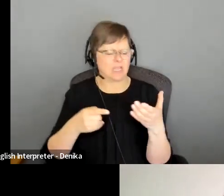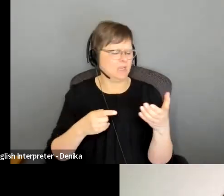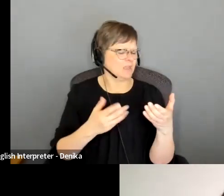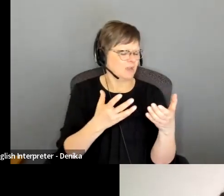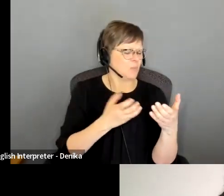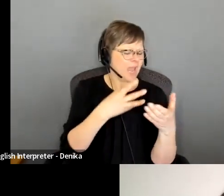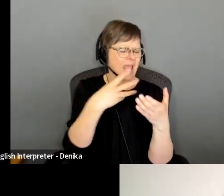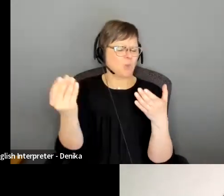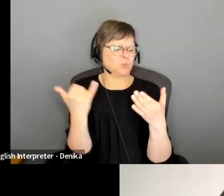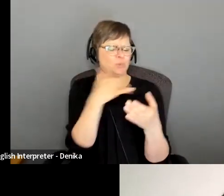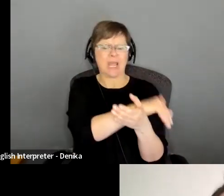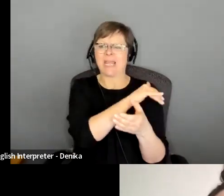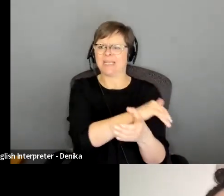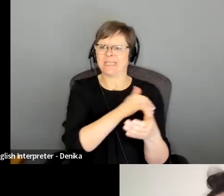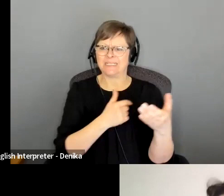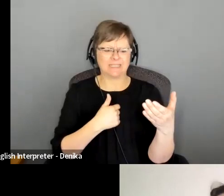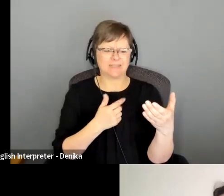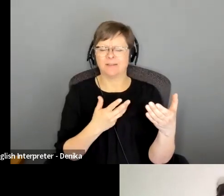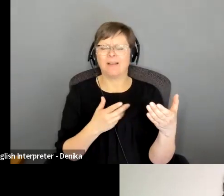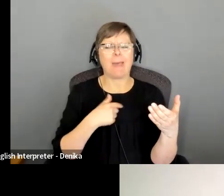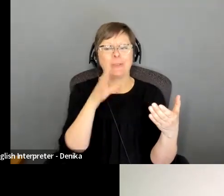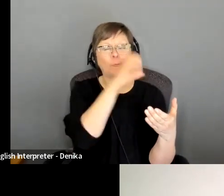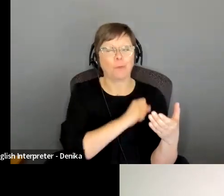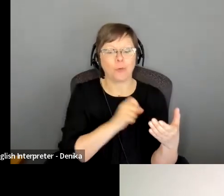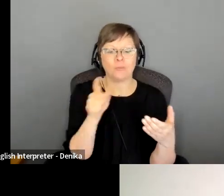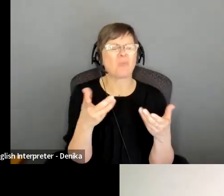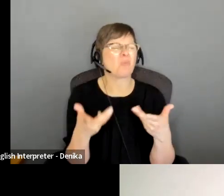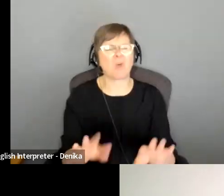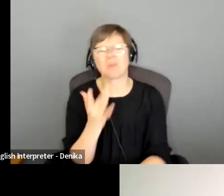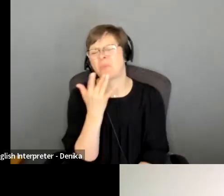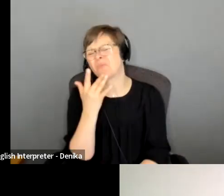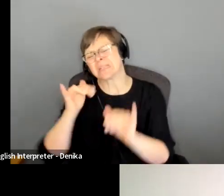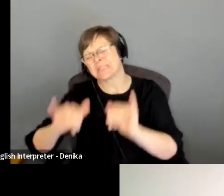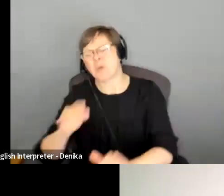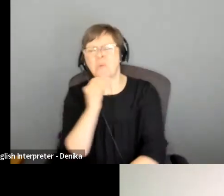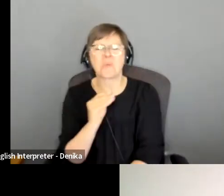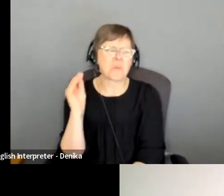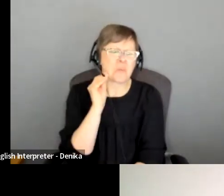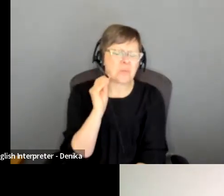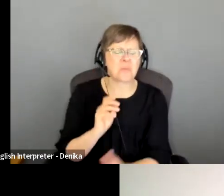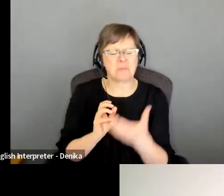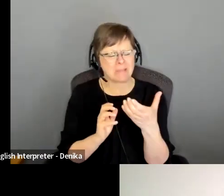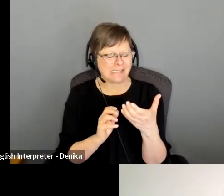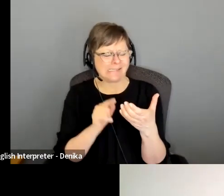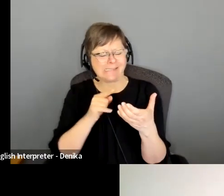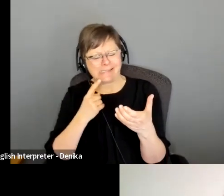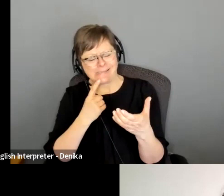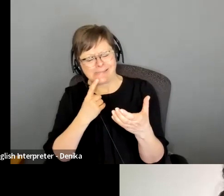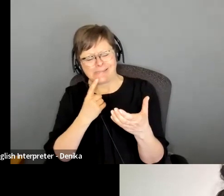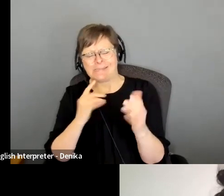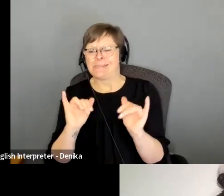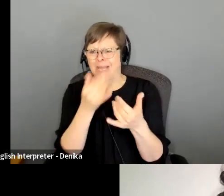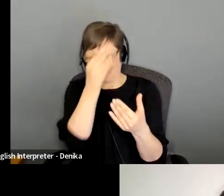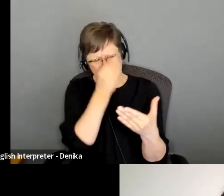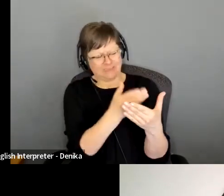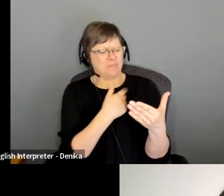I'm making a wild assumption, but you don't want to go out tonight. You want to stay in. So how do you reply to this friend? How do you tell them you don't want